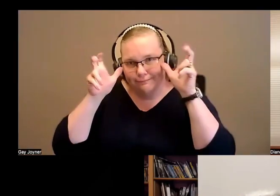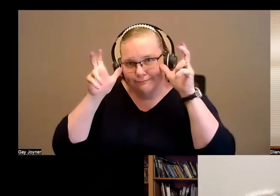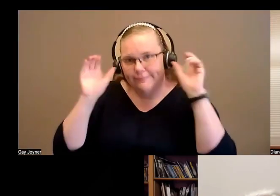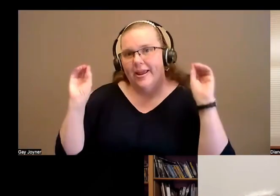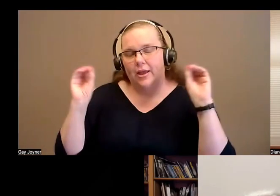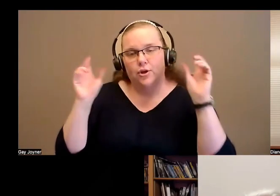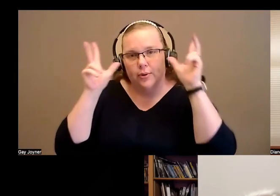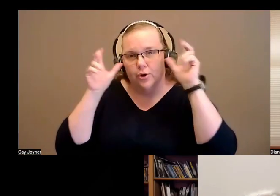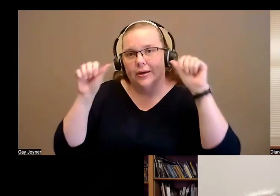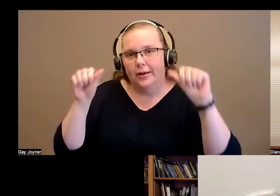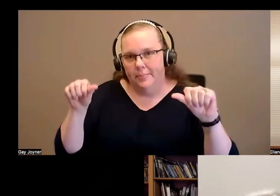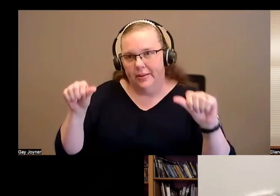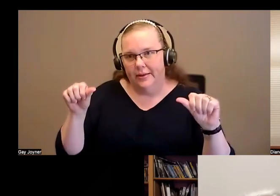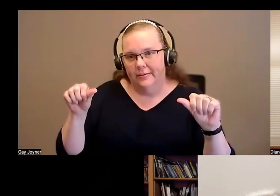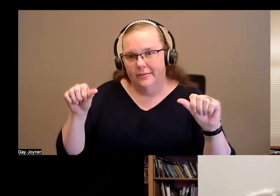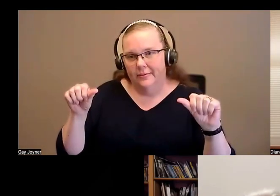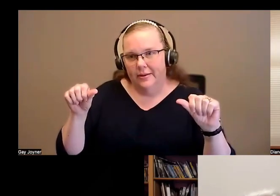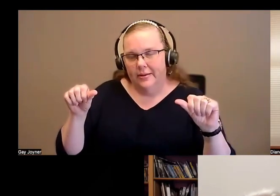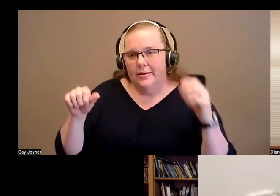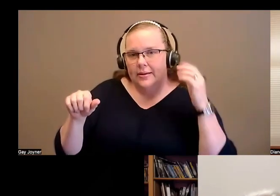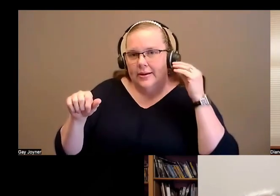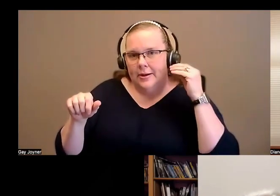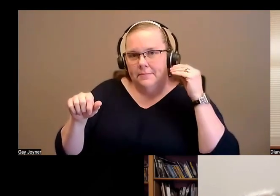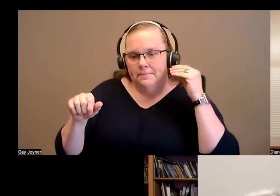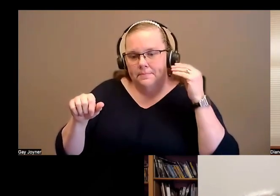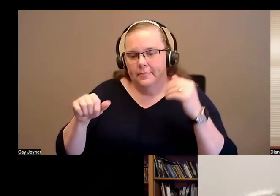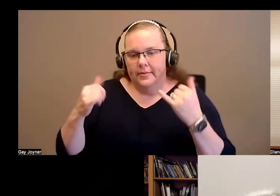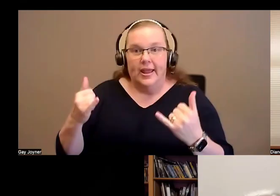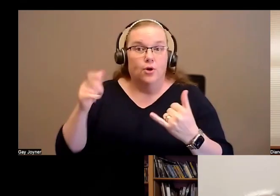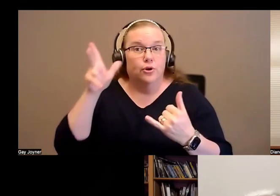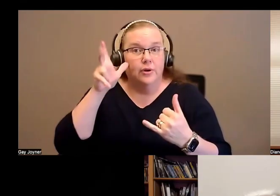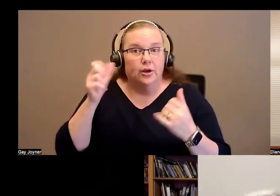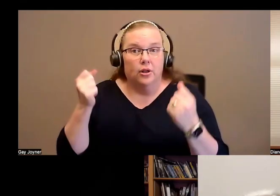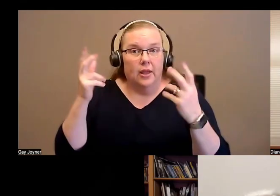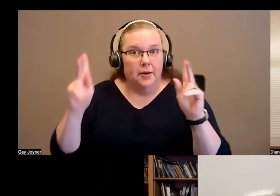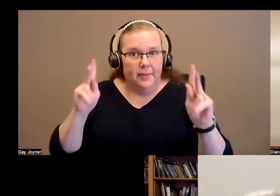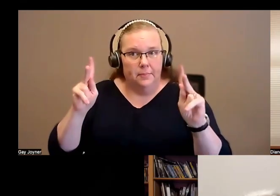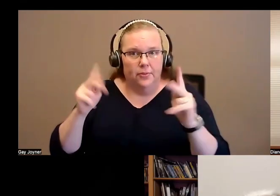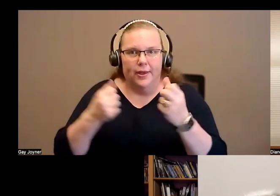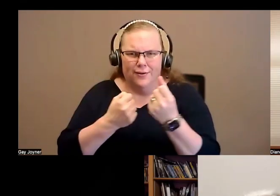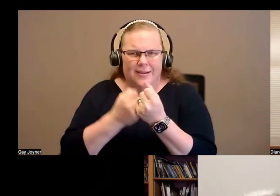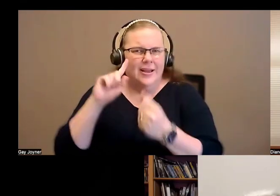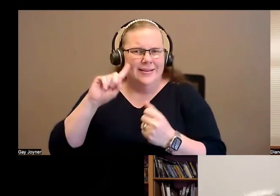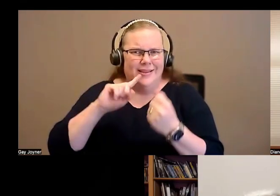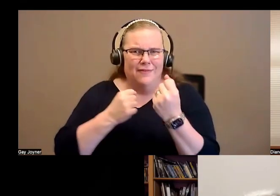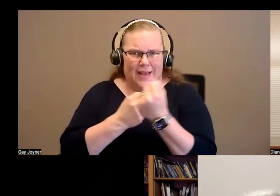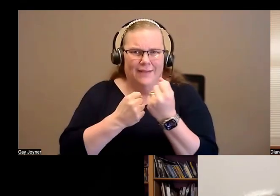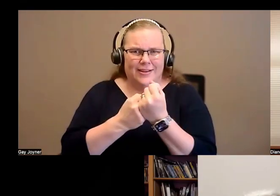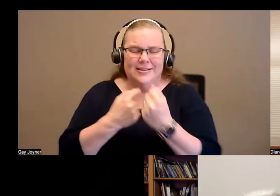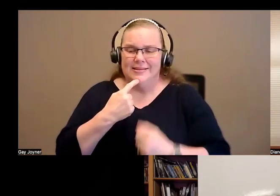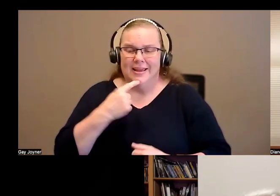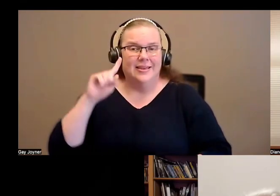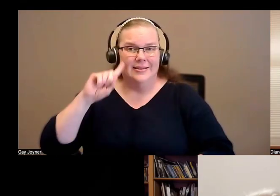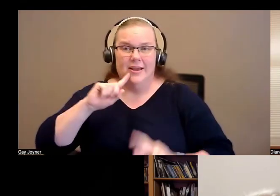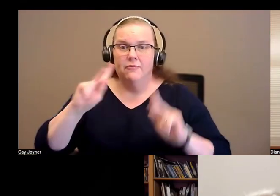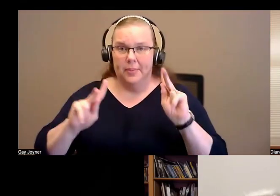hear. Mm. They had no hearing ability. Mm. Um, Now you'll hear a lot of people that are deaf